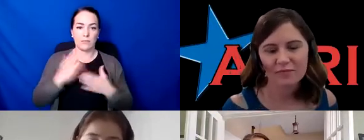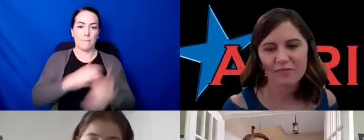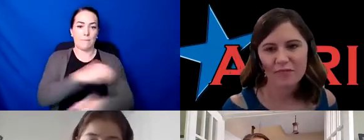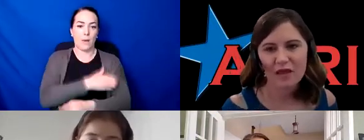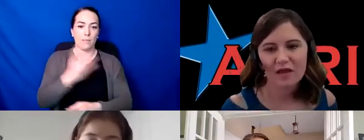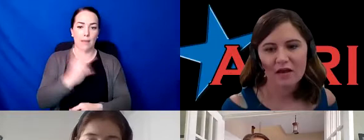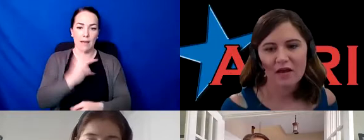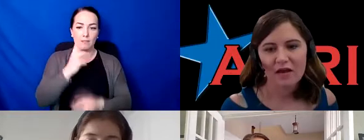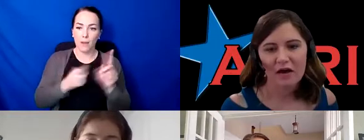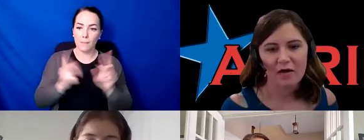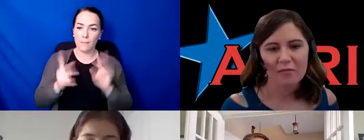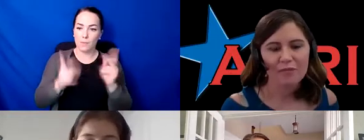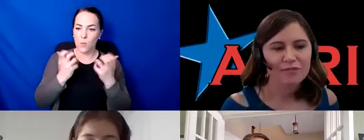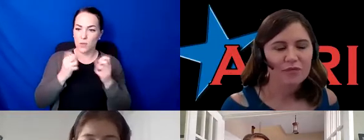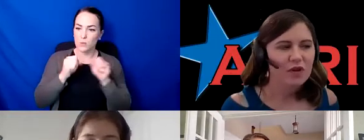Yep.